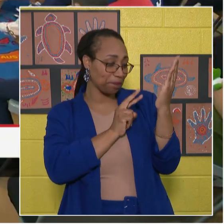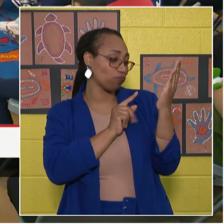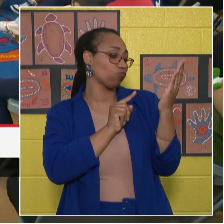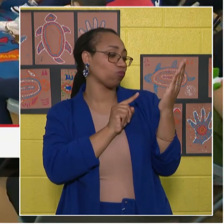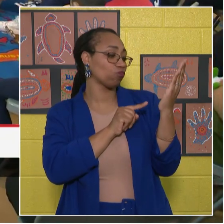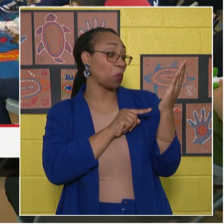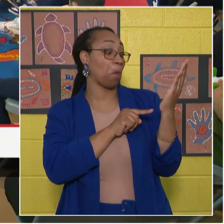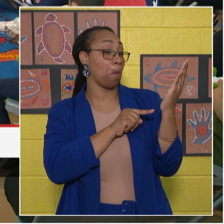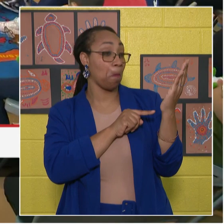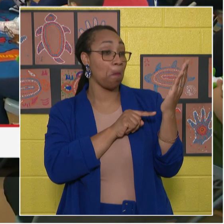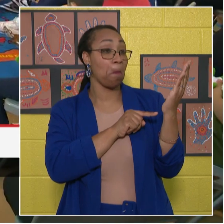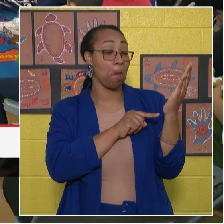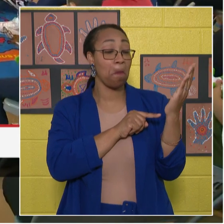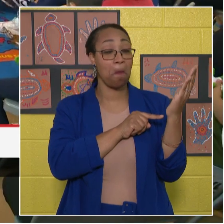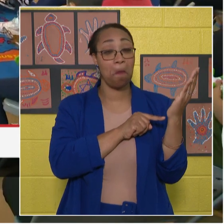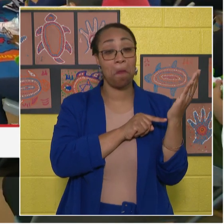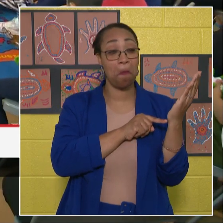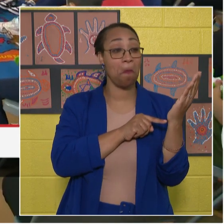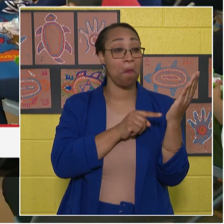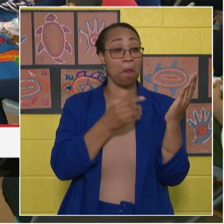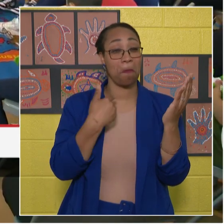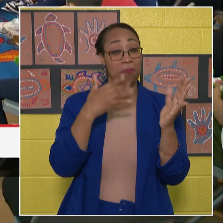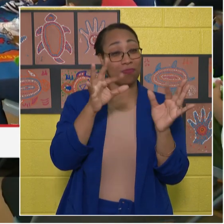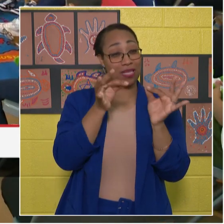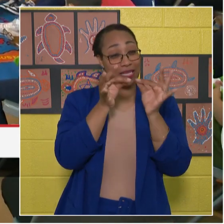How should I phrase this question?